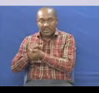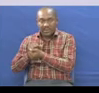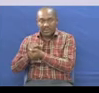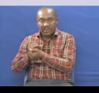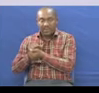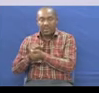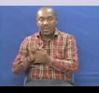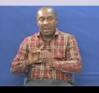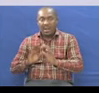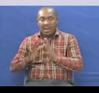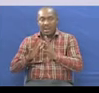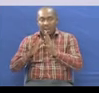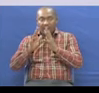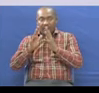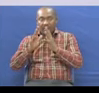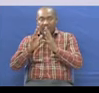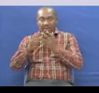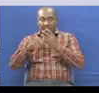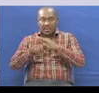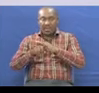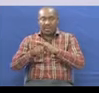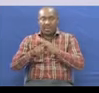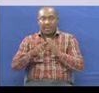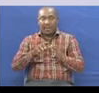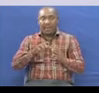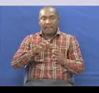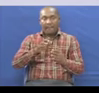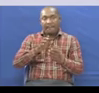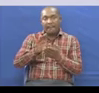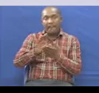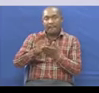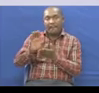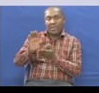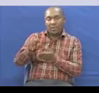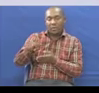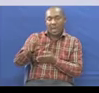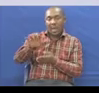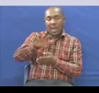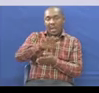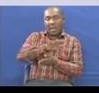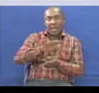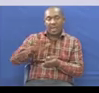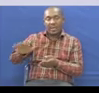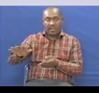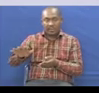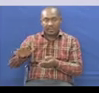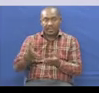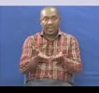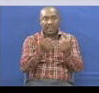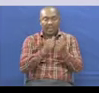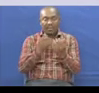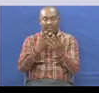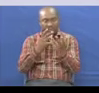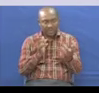living in a particular area. Or it can be a population is a